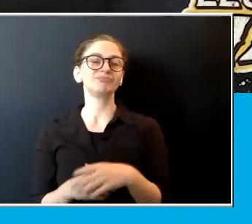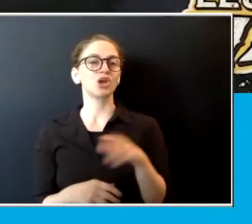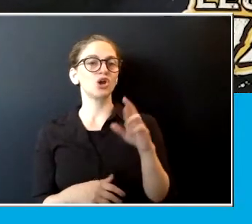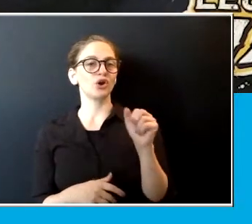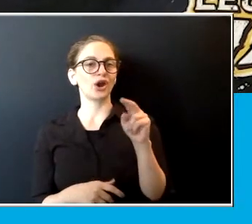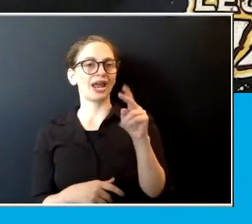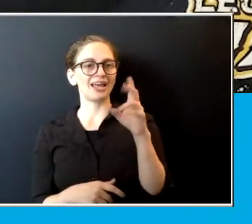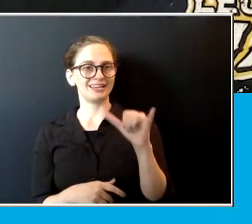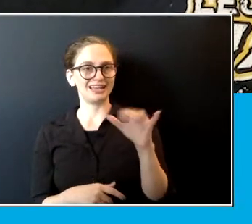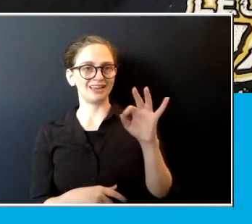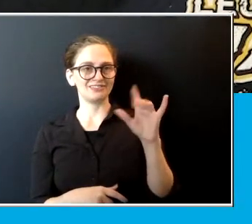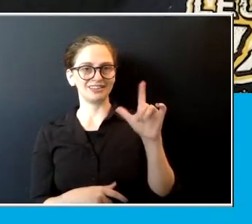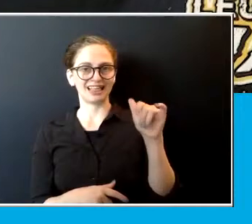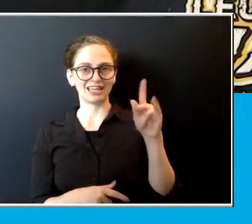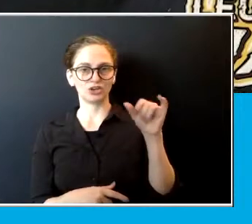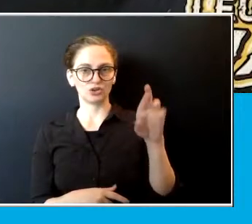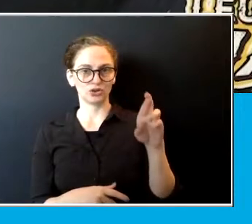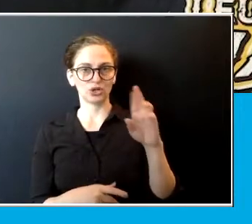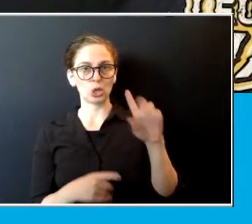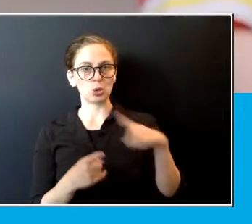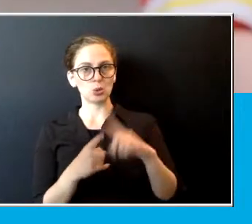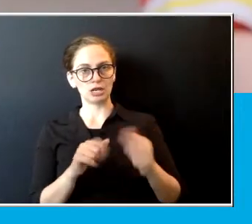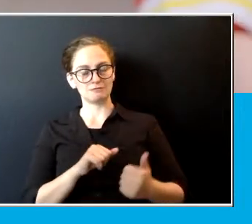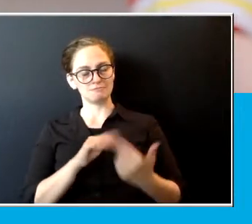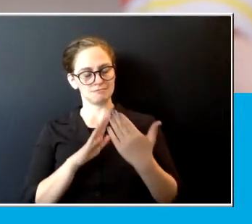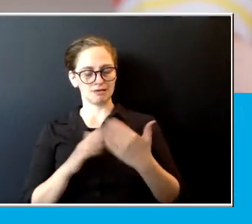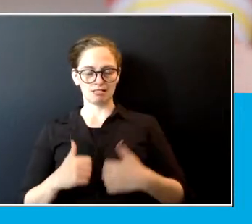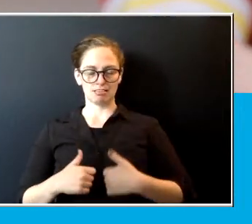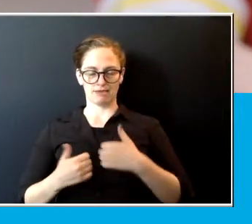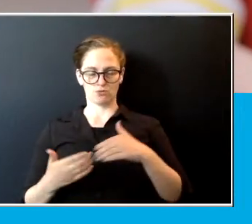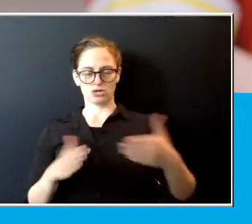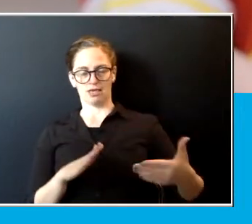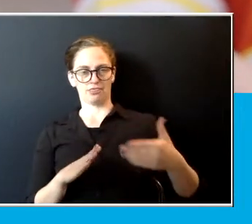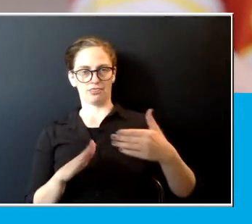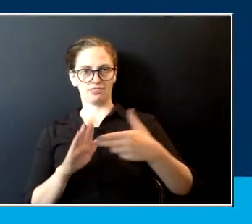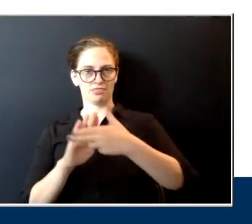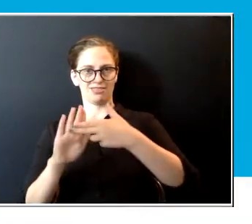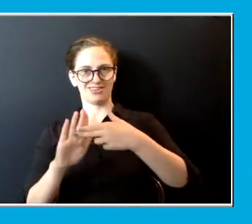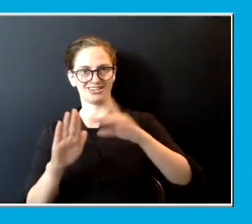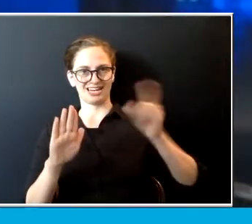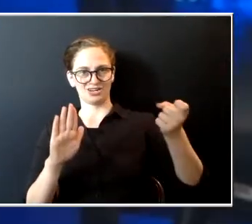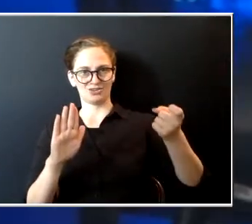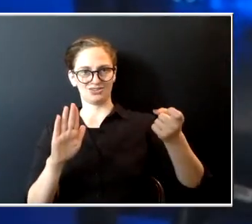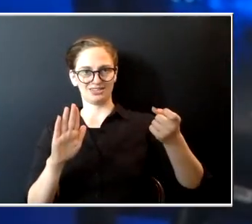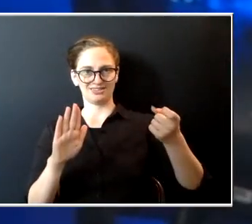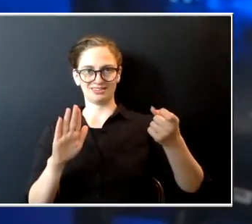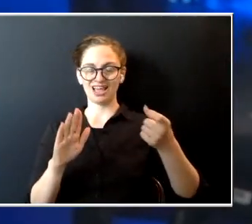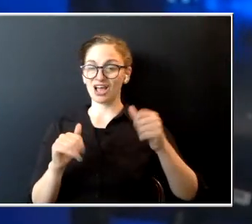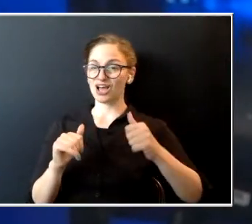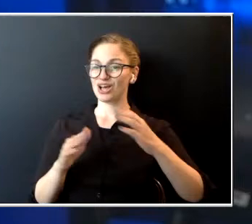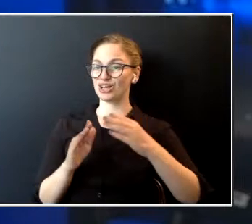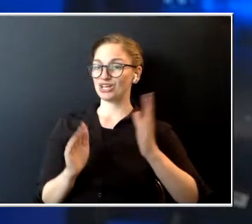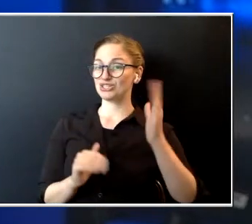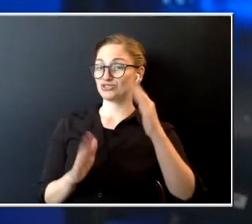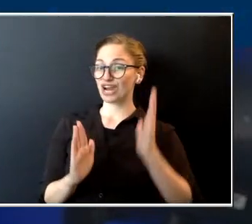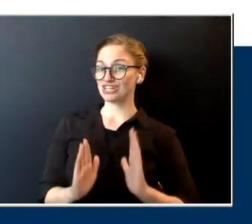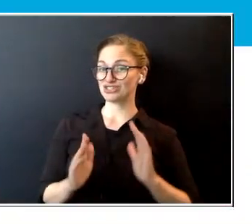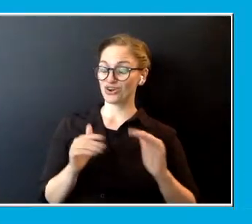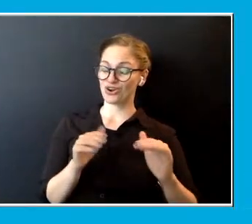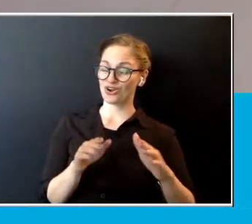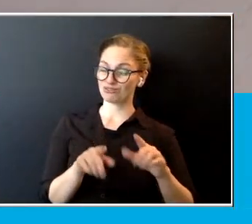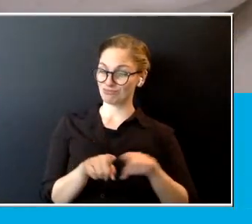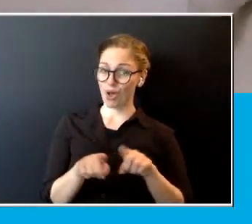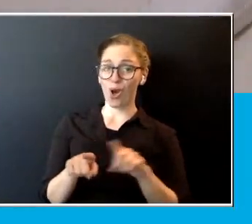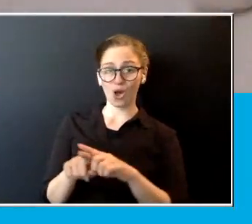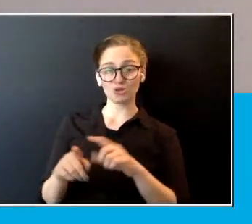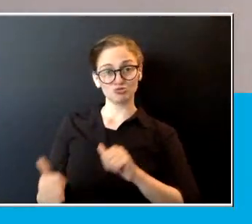up to a life or death diagnosis, a complete stranger also stood up. I'm Jessica Lovell on the next Morning Medical Update,